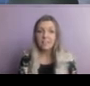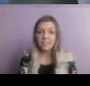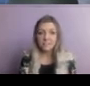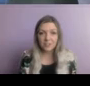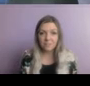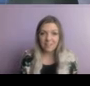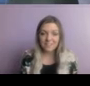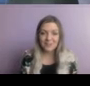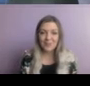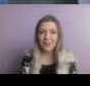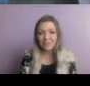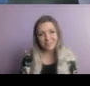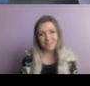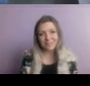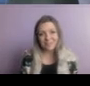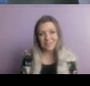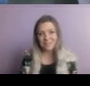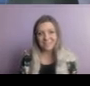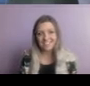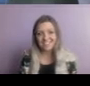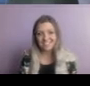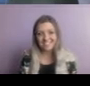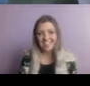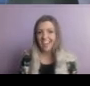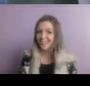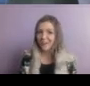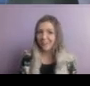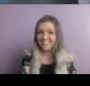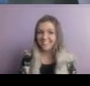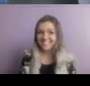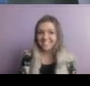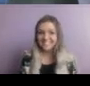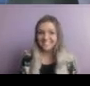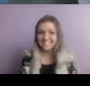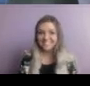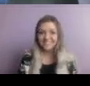about that, that is a good place to reference those recommendations. Have a great week.